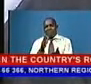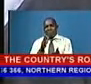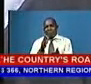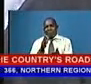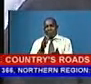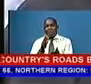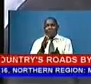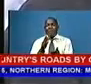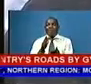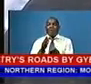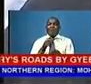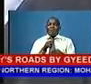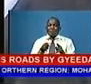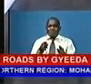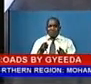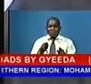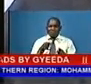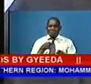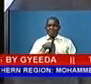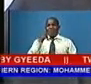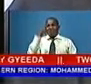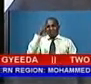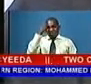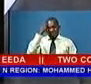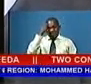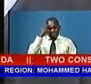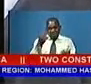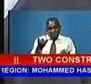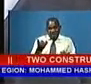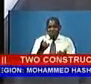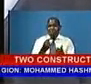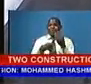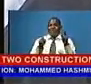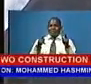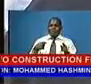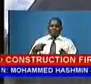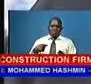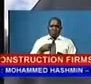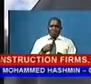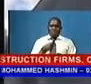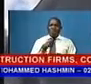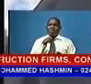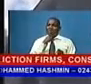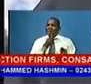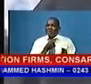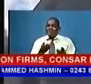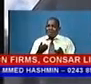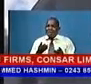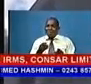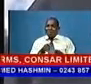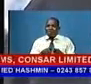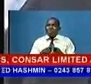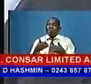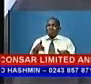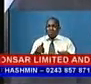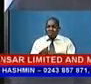it's getting late in the day. But my lord, I think what is being done here, I mean, we're not in the world of Houdini here.